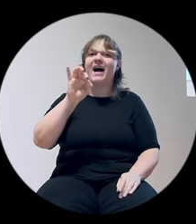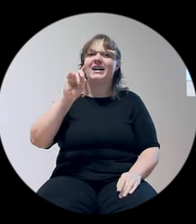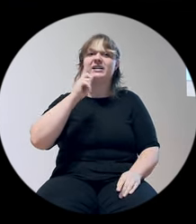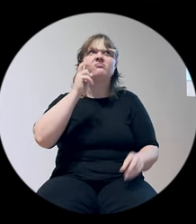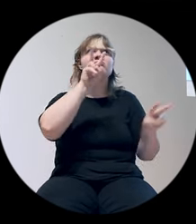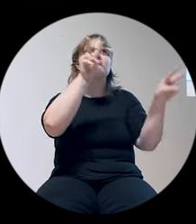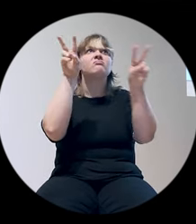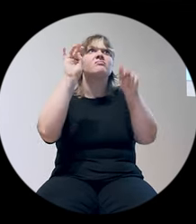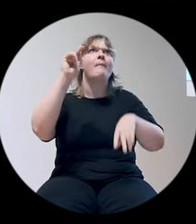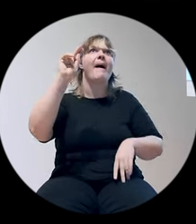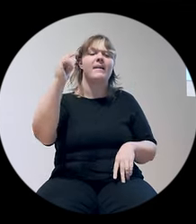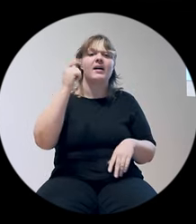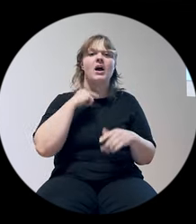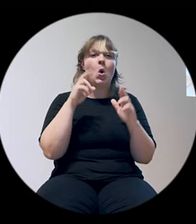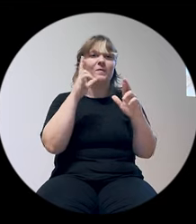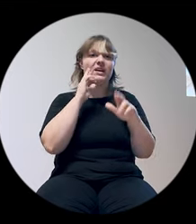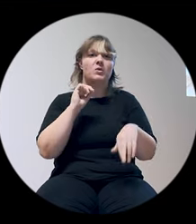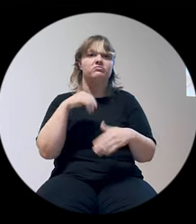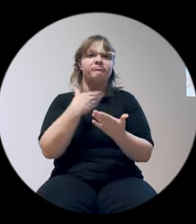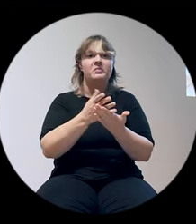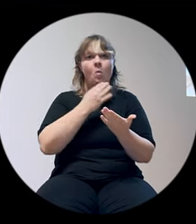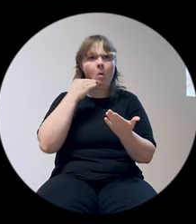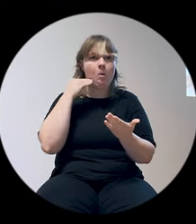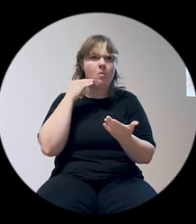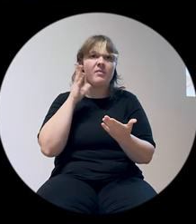collective liberation.